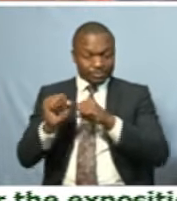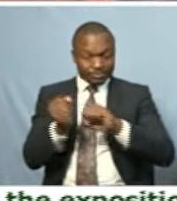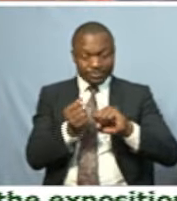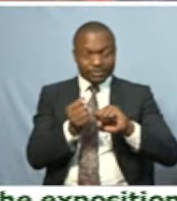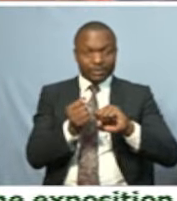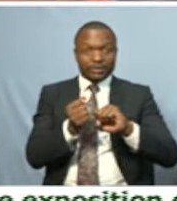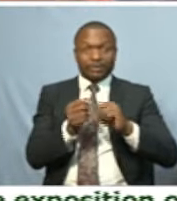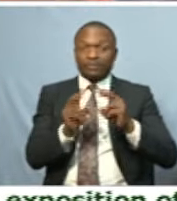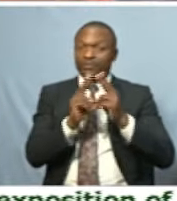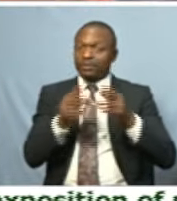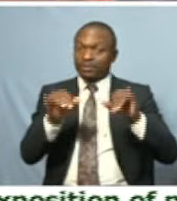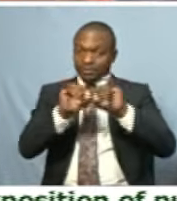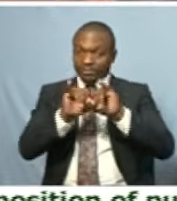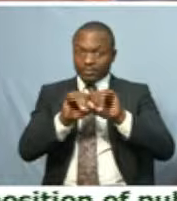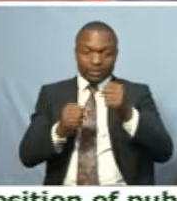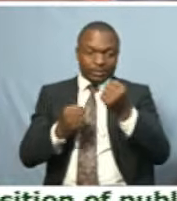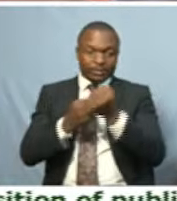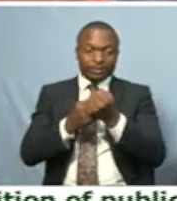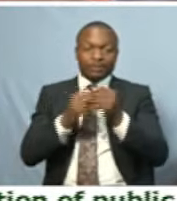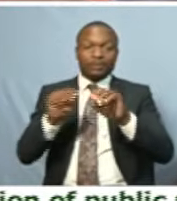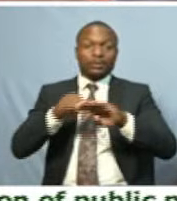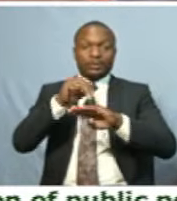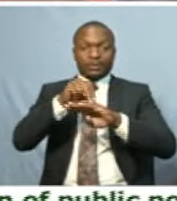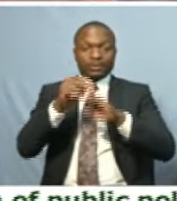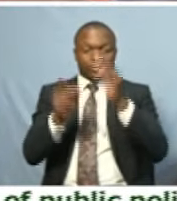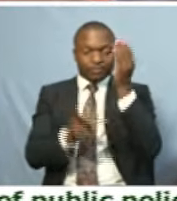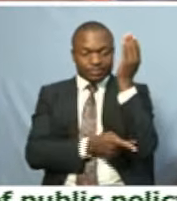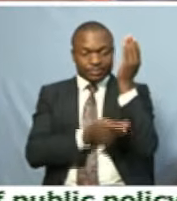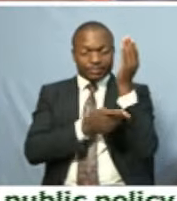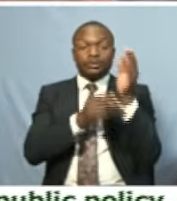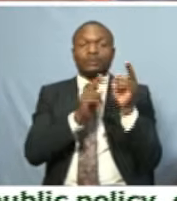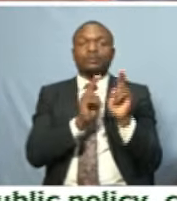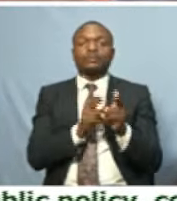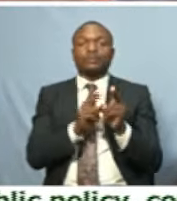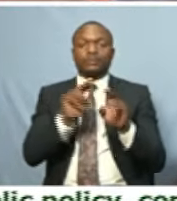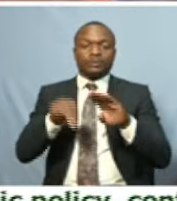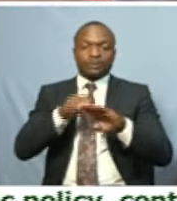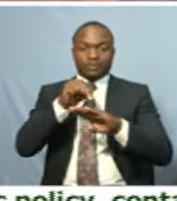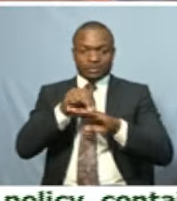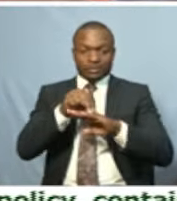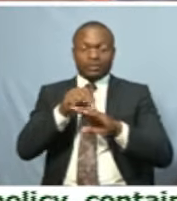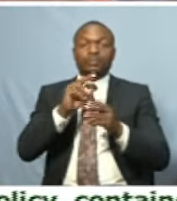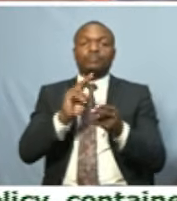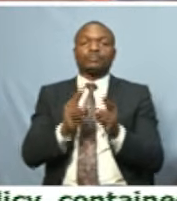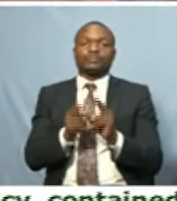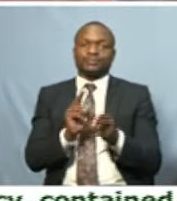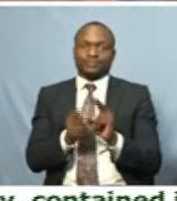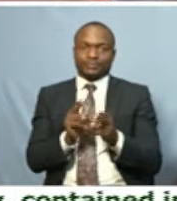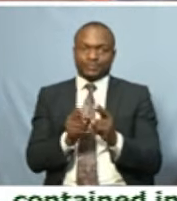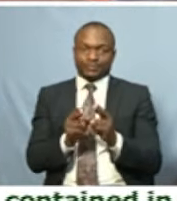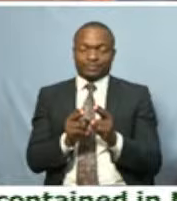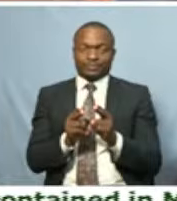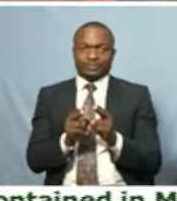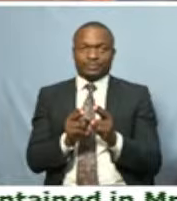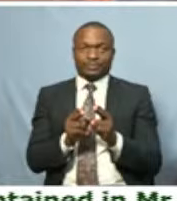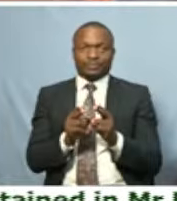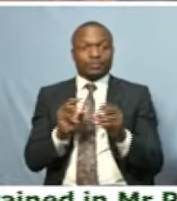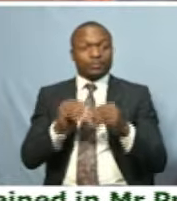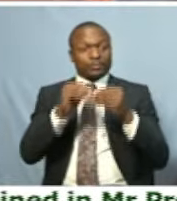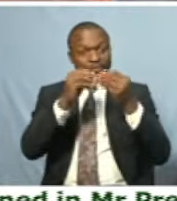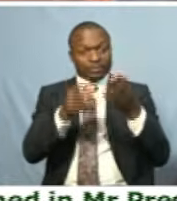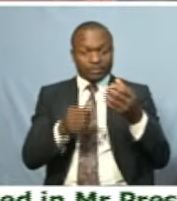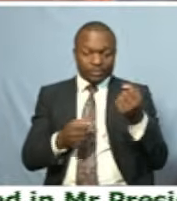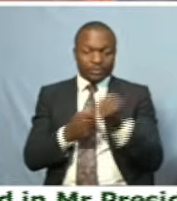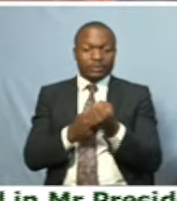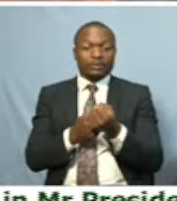an important role in supporting national development and responding to national emergencies. Whether providing support